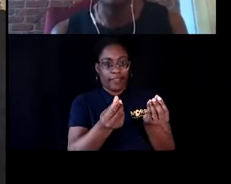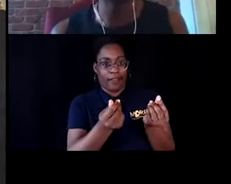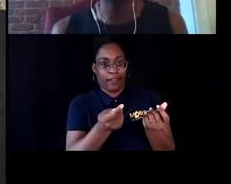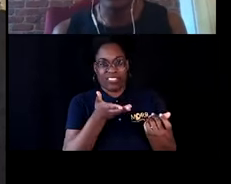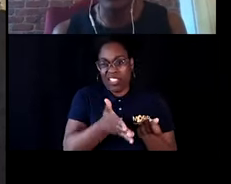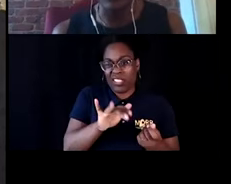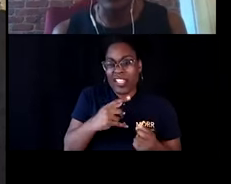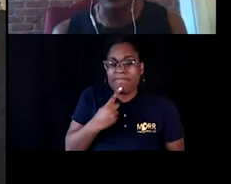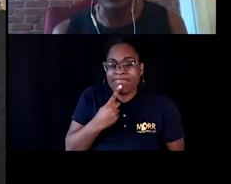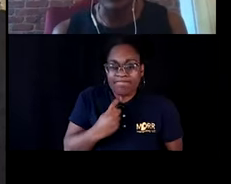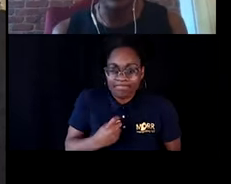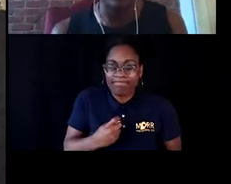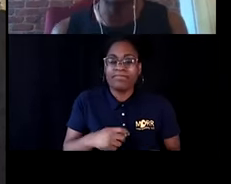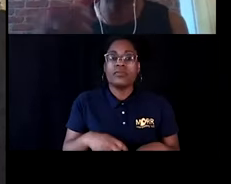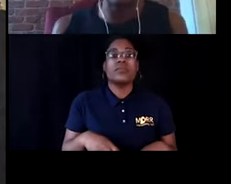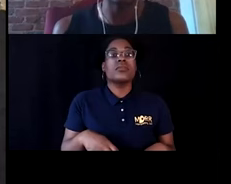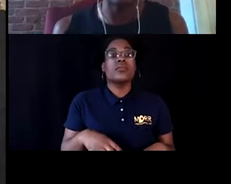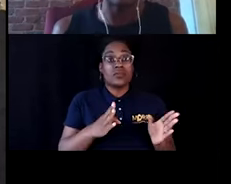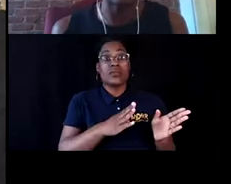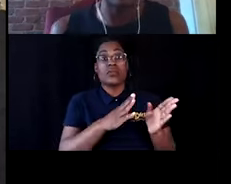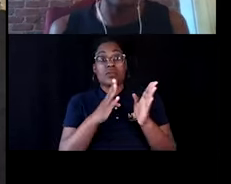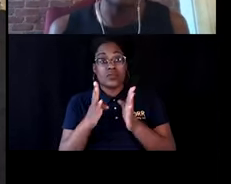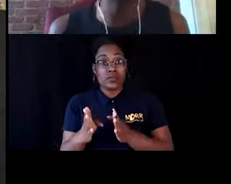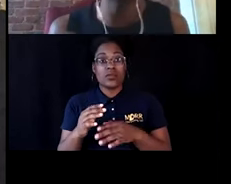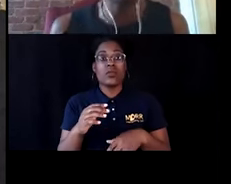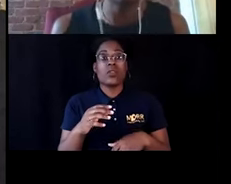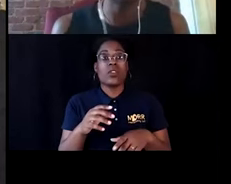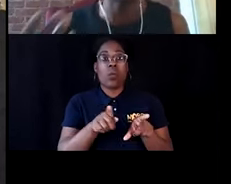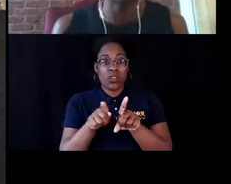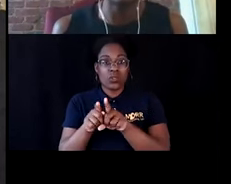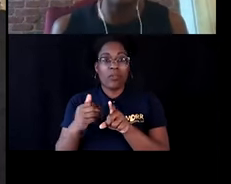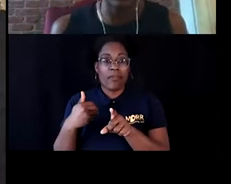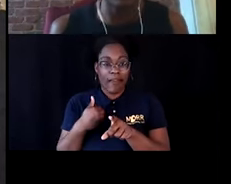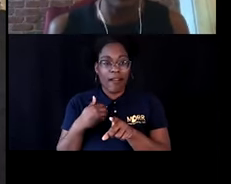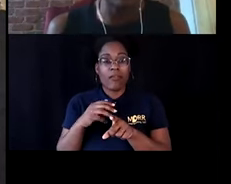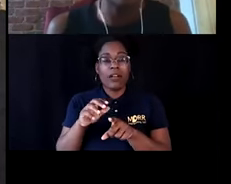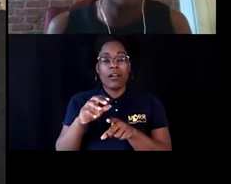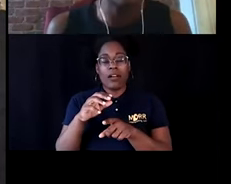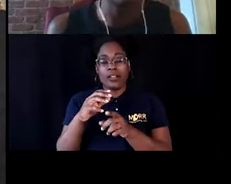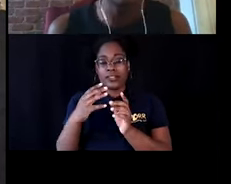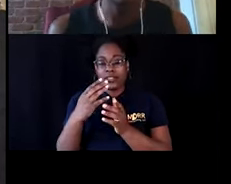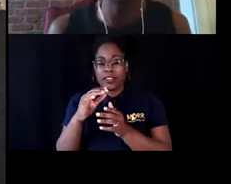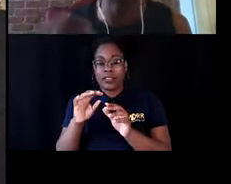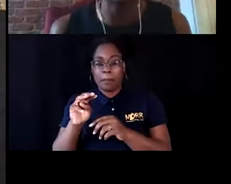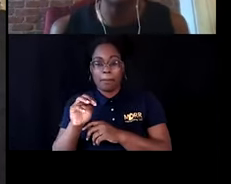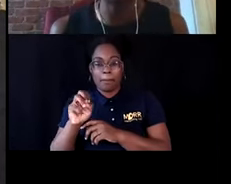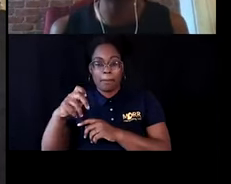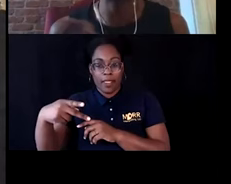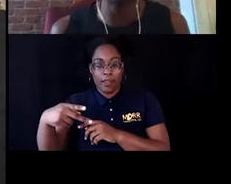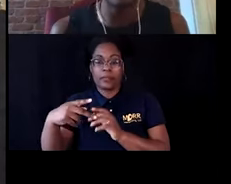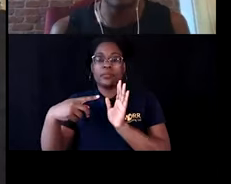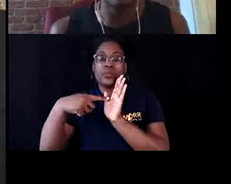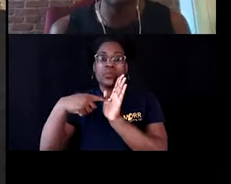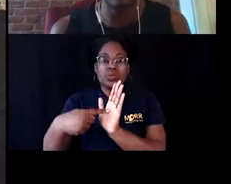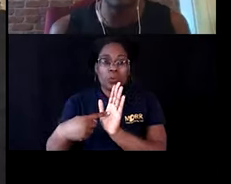of it, which used to be indigenous land and is still indigenous land, actually, which used to be sovereign indigenous land, I should say, and is now under